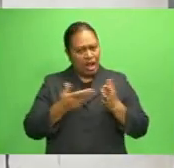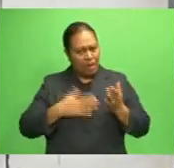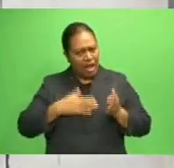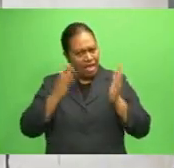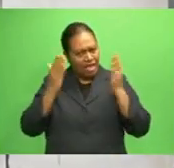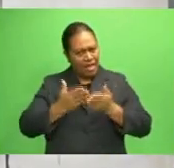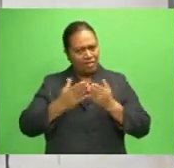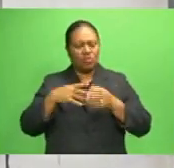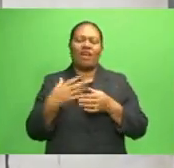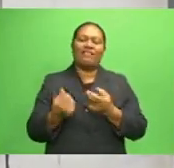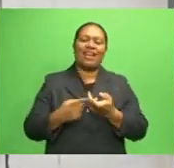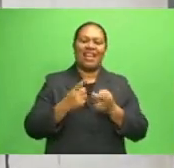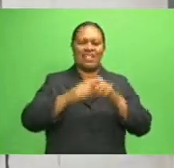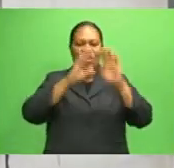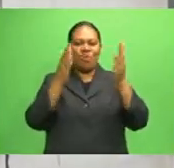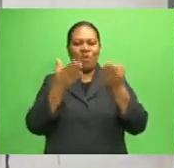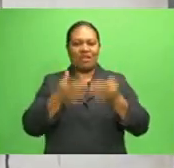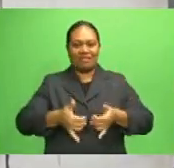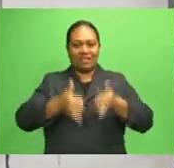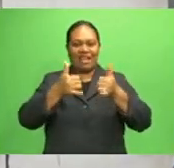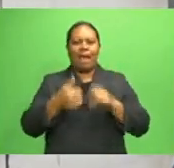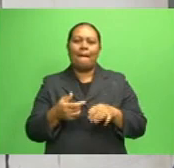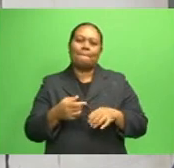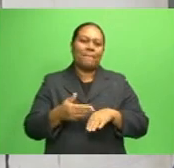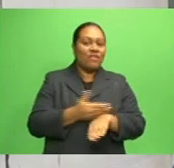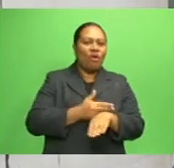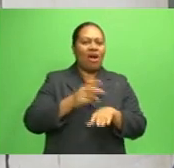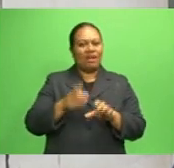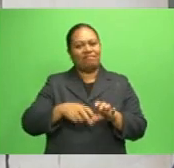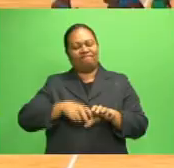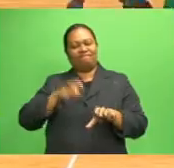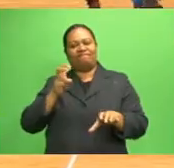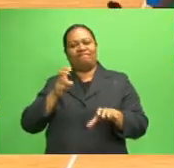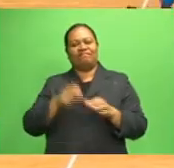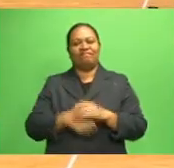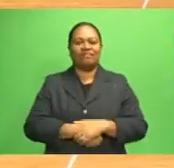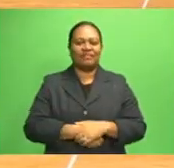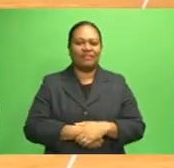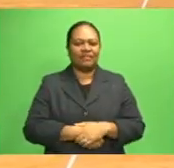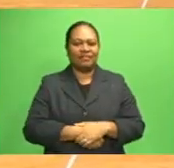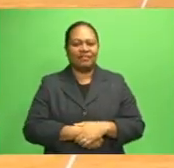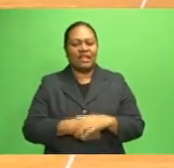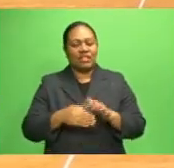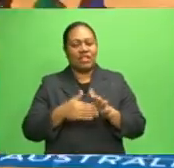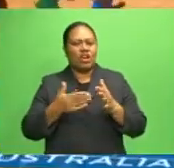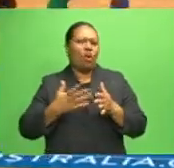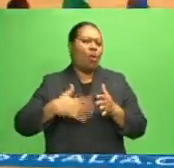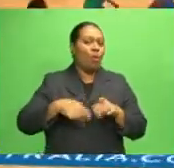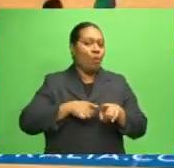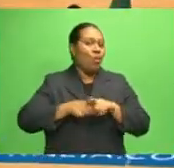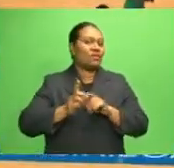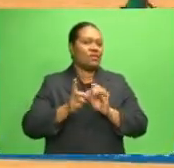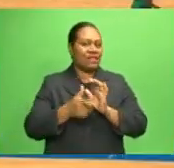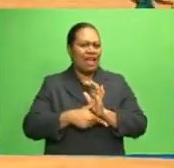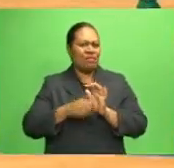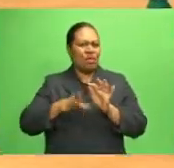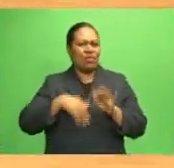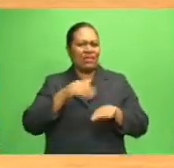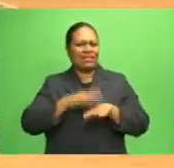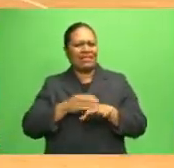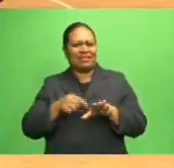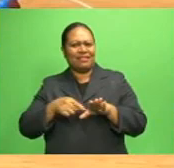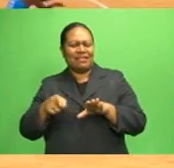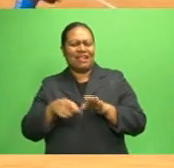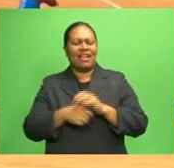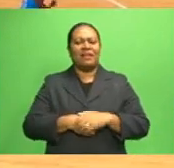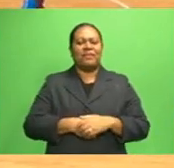World Cup in the bag before I hang my shoes for good. Being sidelined for almost a year, Wanga-Paul's big